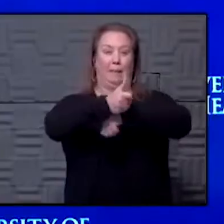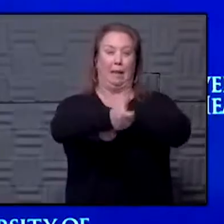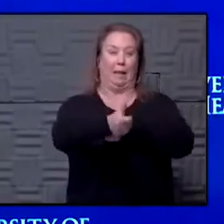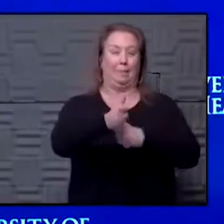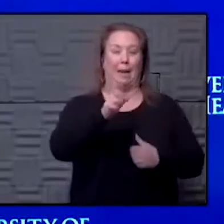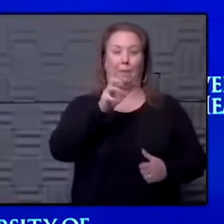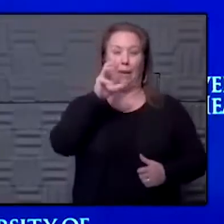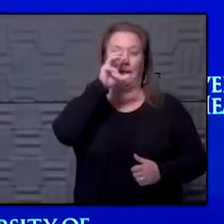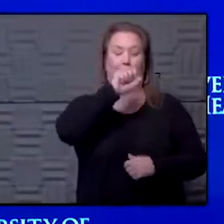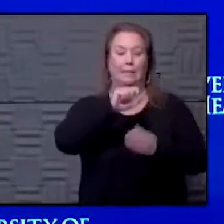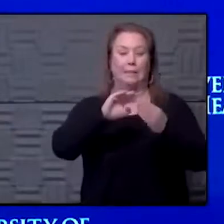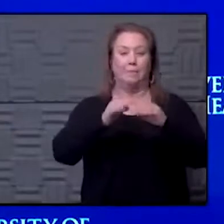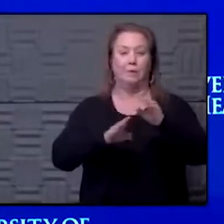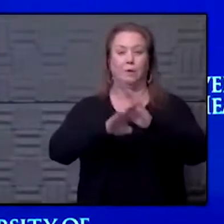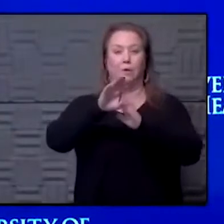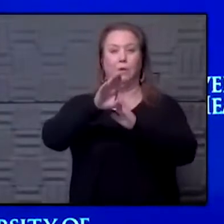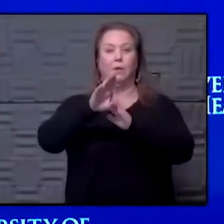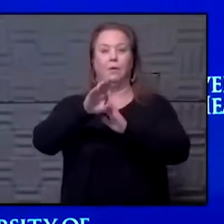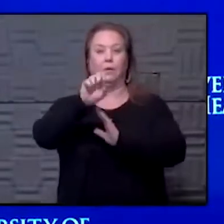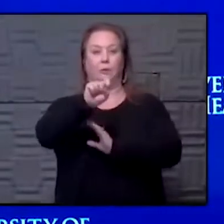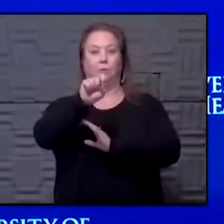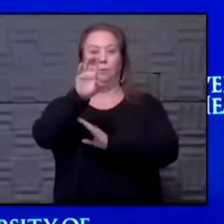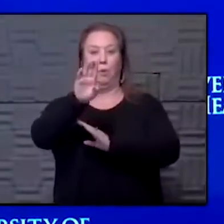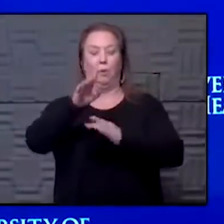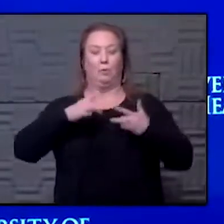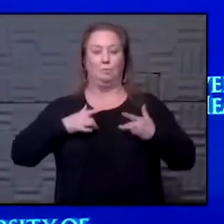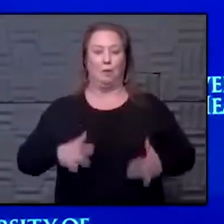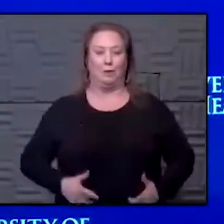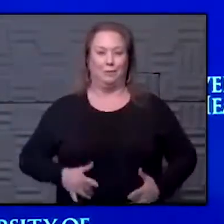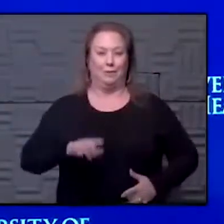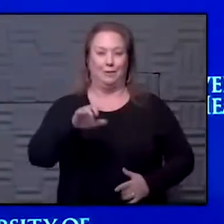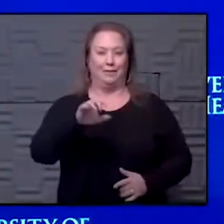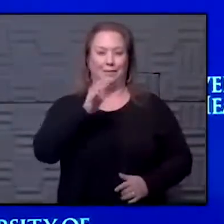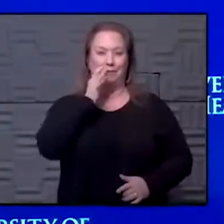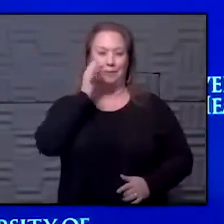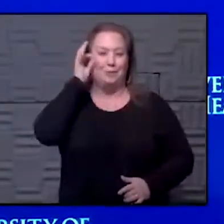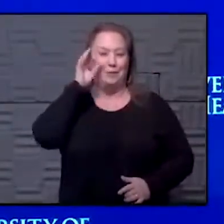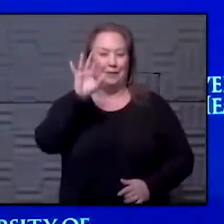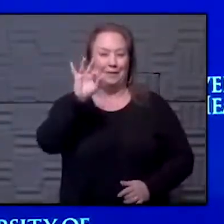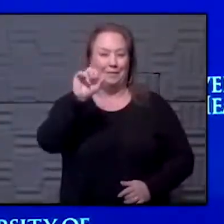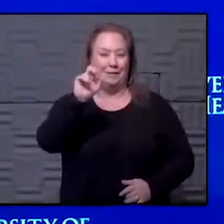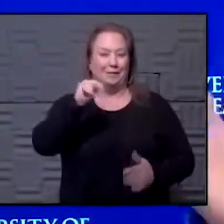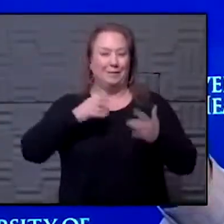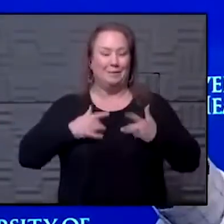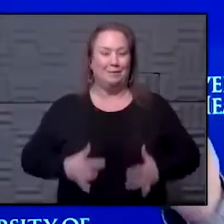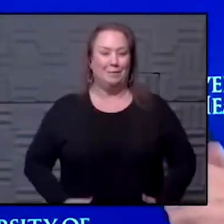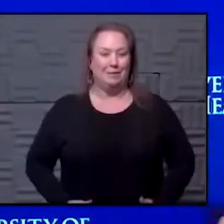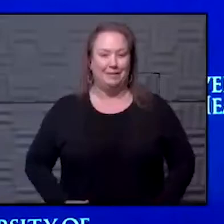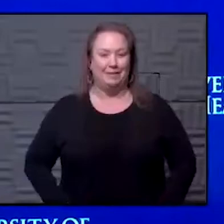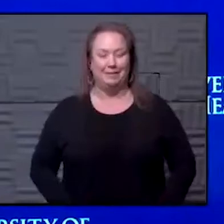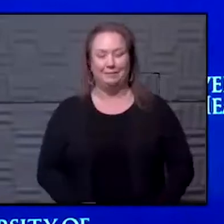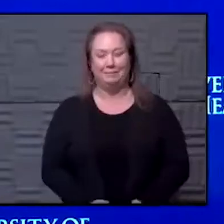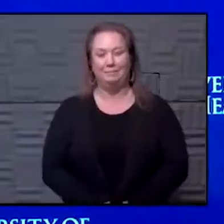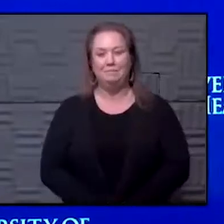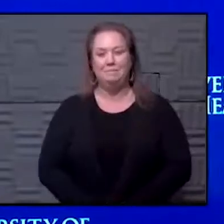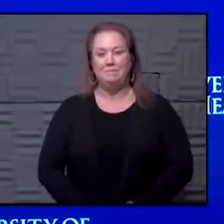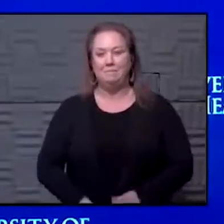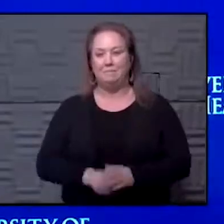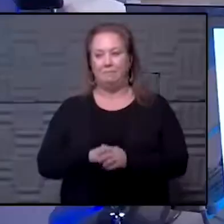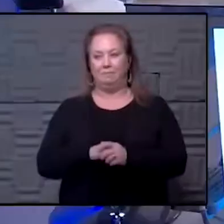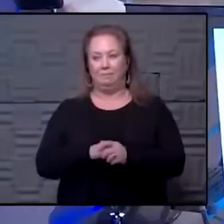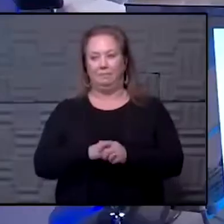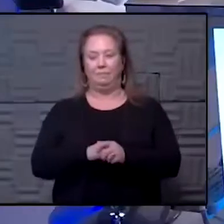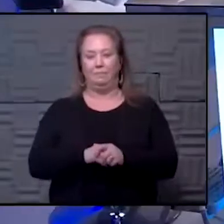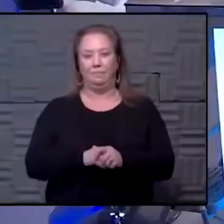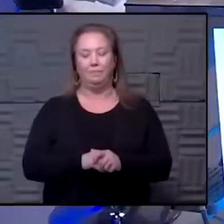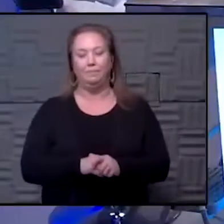I'm going to blame it on post-Super Bowl depression. That's how I'm going to look at that. It goes right along with cows, Cody. Yeah, I'm hoping, this